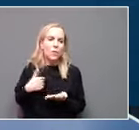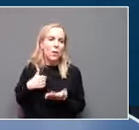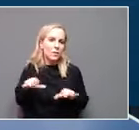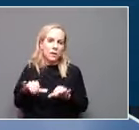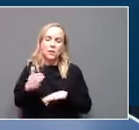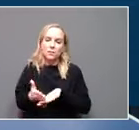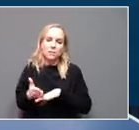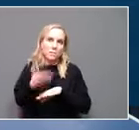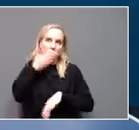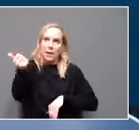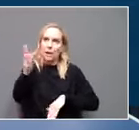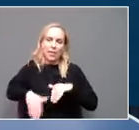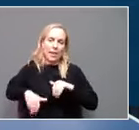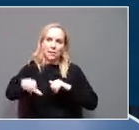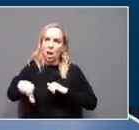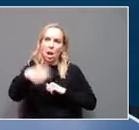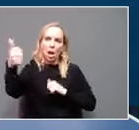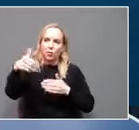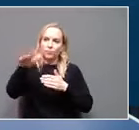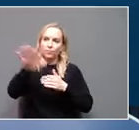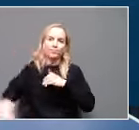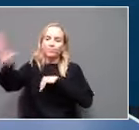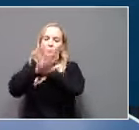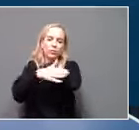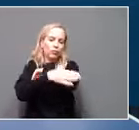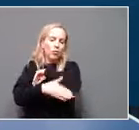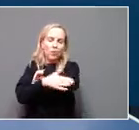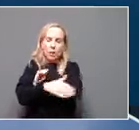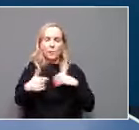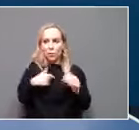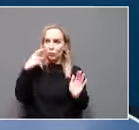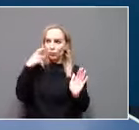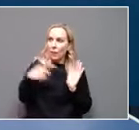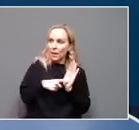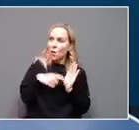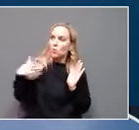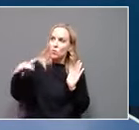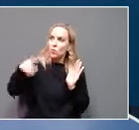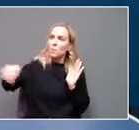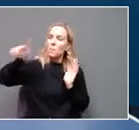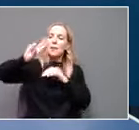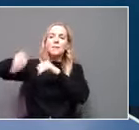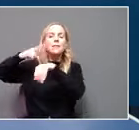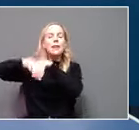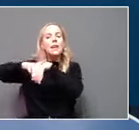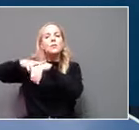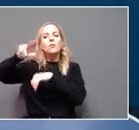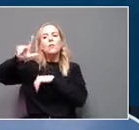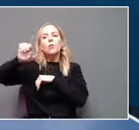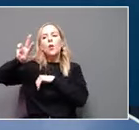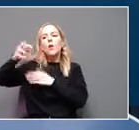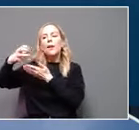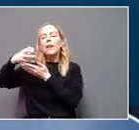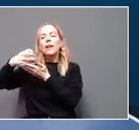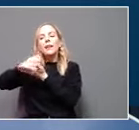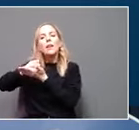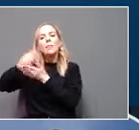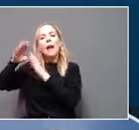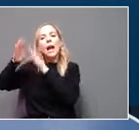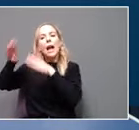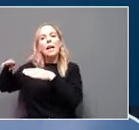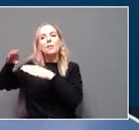just about anyone else in the country, and we've been recognized by it. National Low Income Housing Coalition named Kentucky a